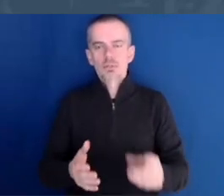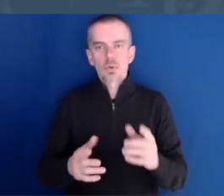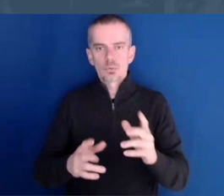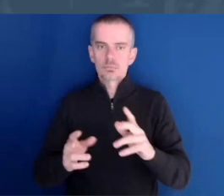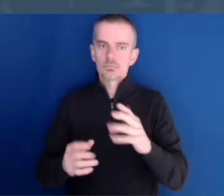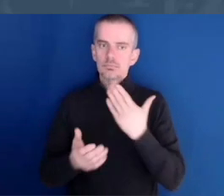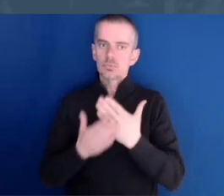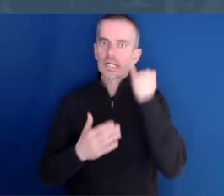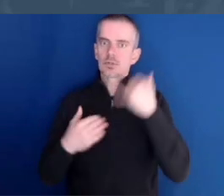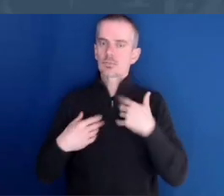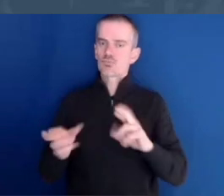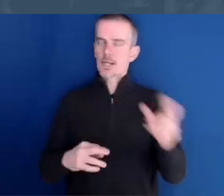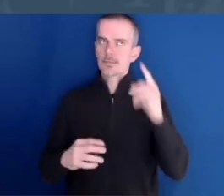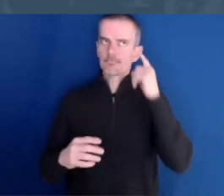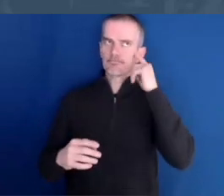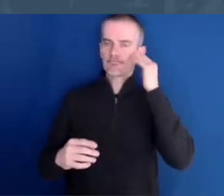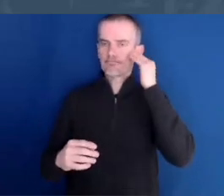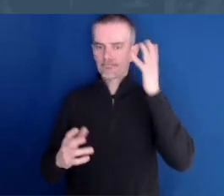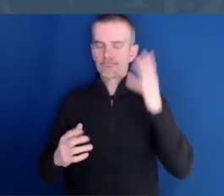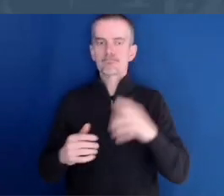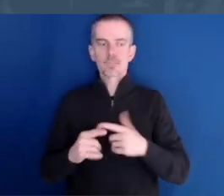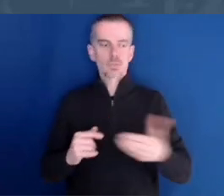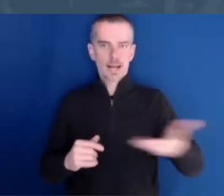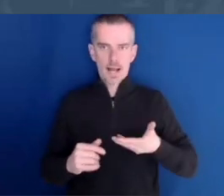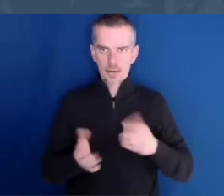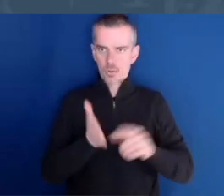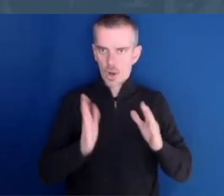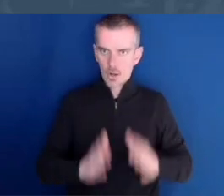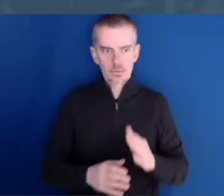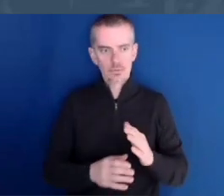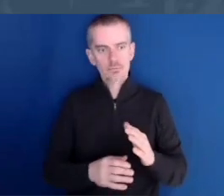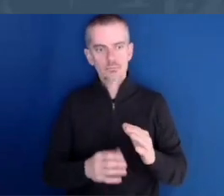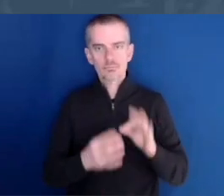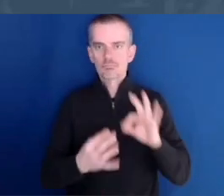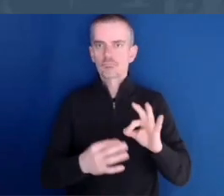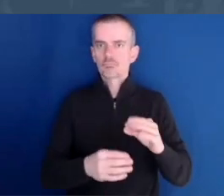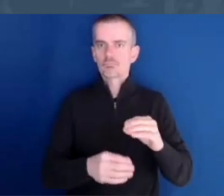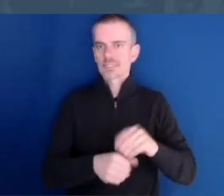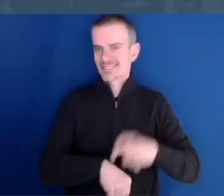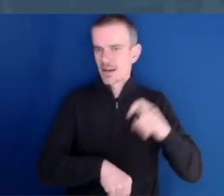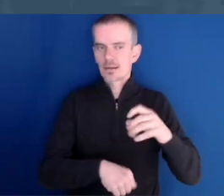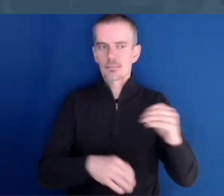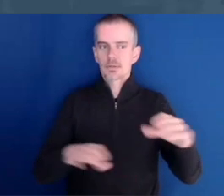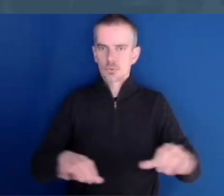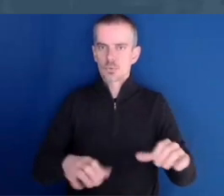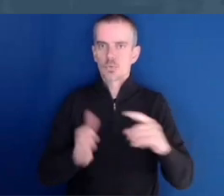on your radar so that you can get that auditor hired in a timely manner to perform that audit.